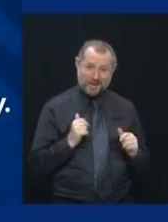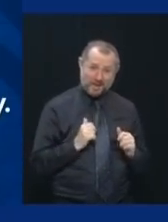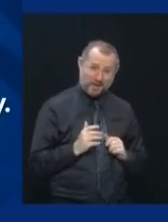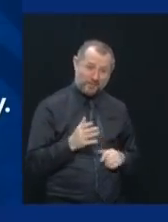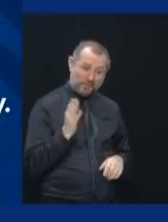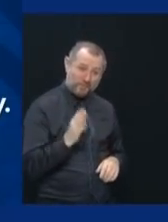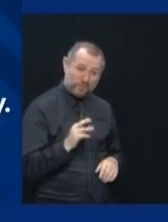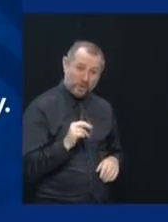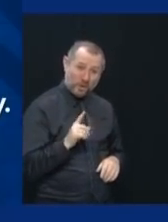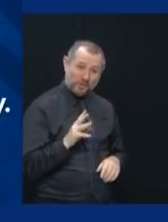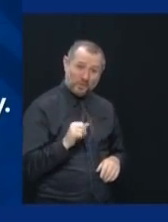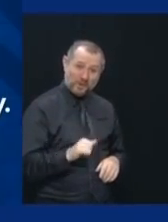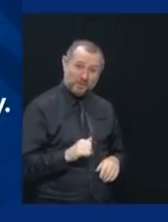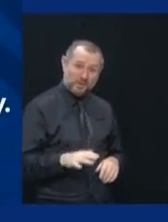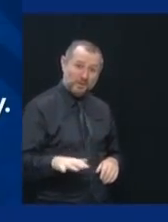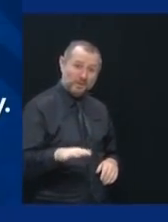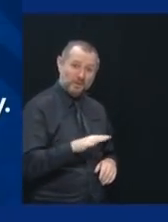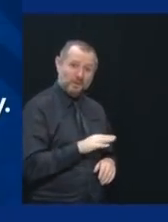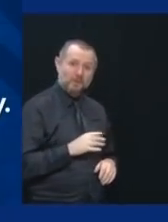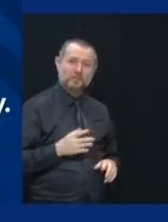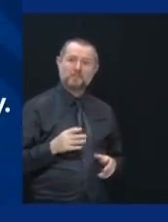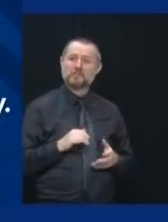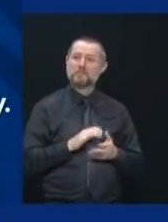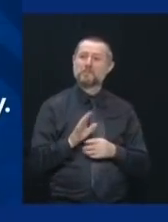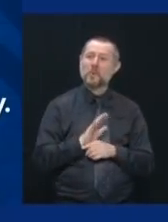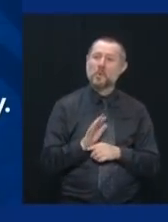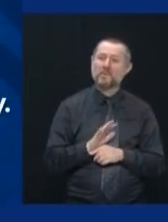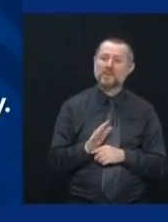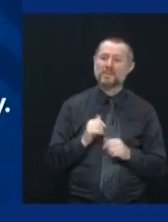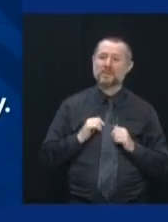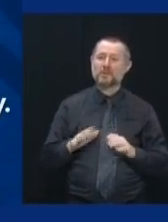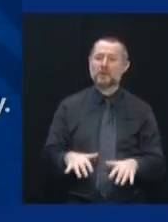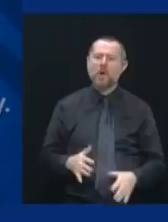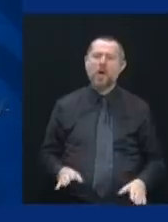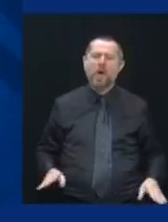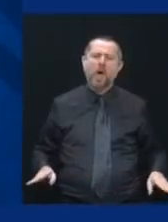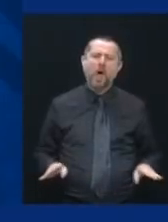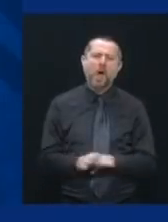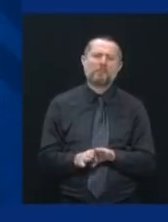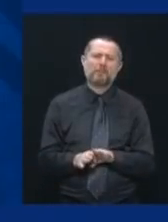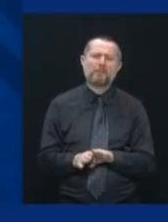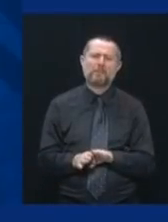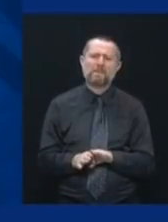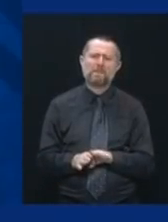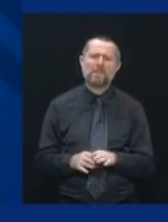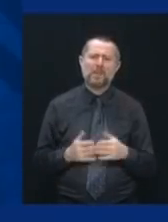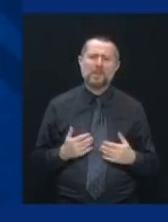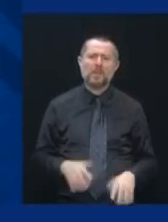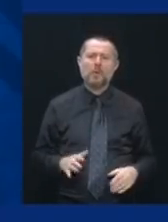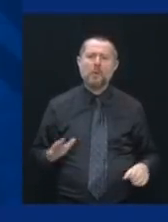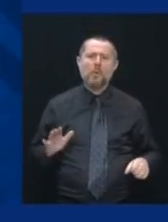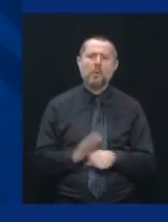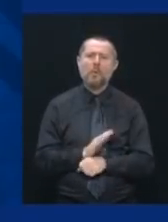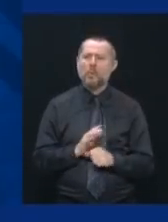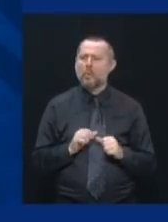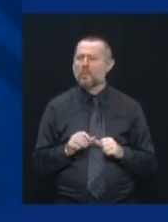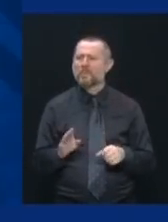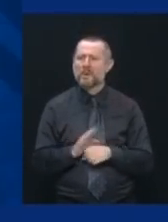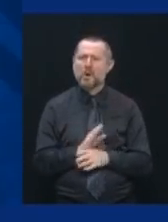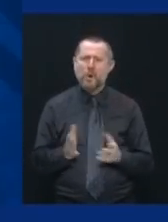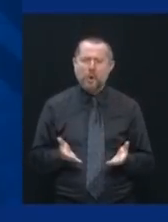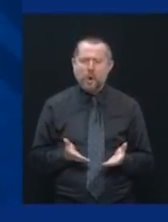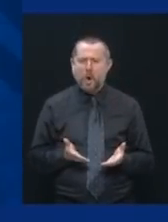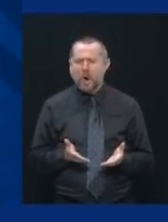you shut down movie theaters, you stopped an entire industry. Everybody understands why,